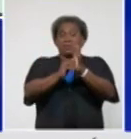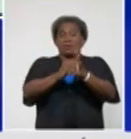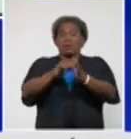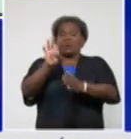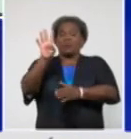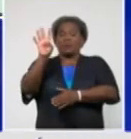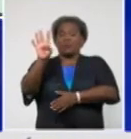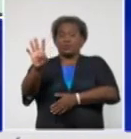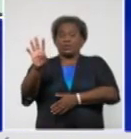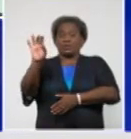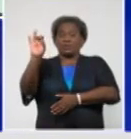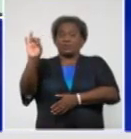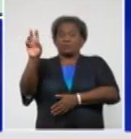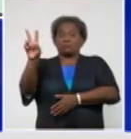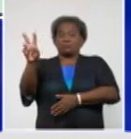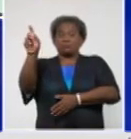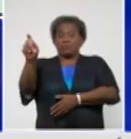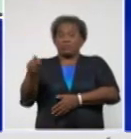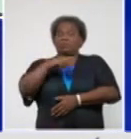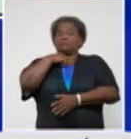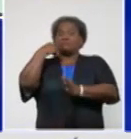with